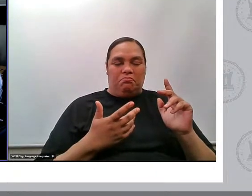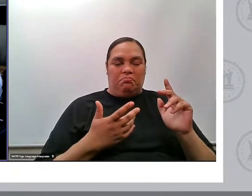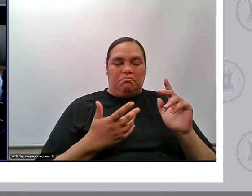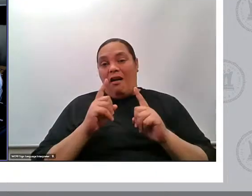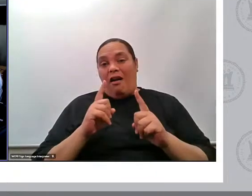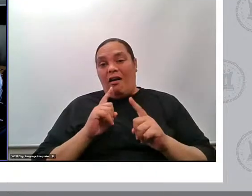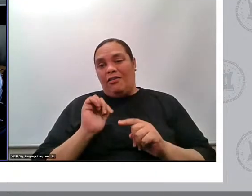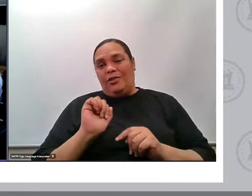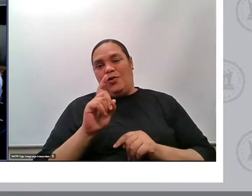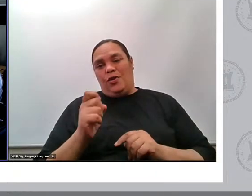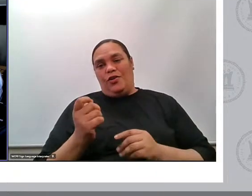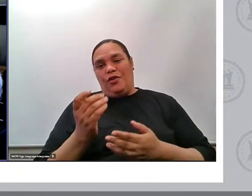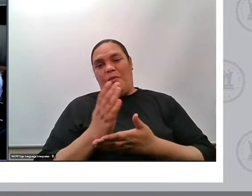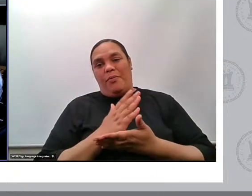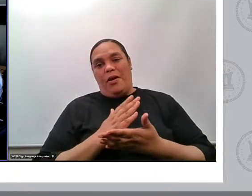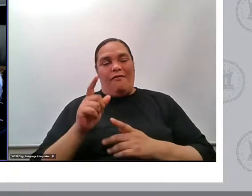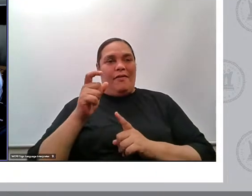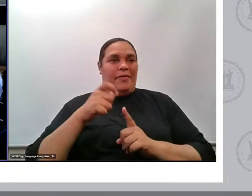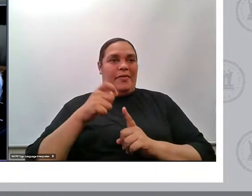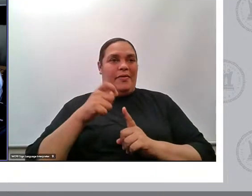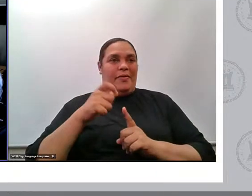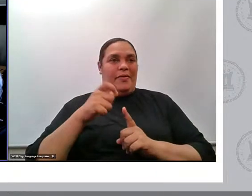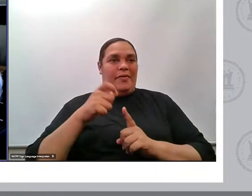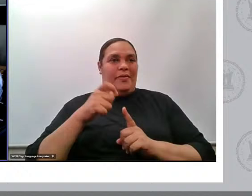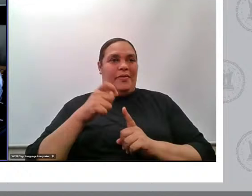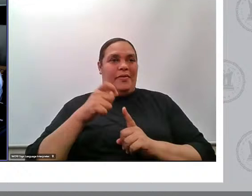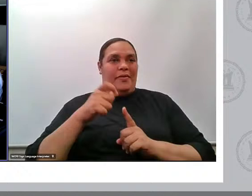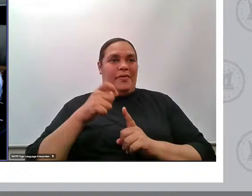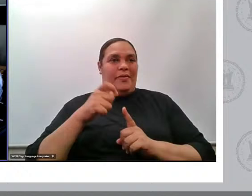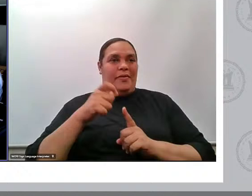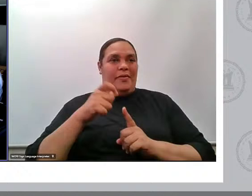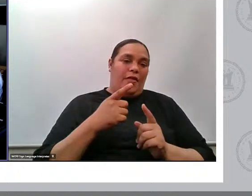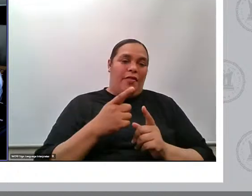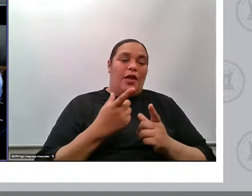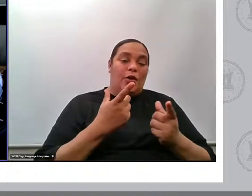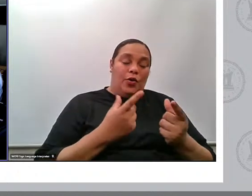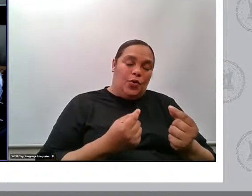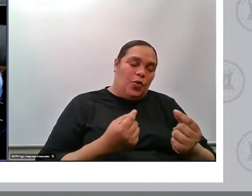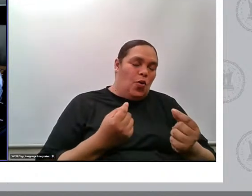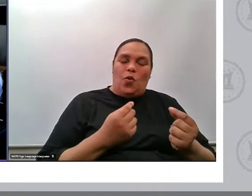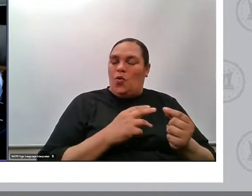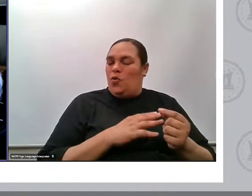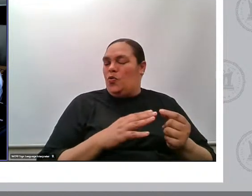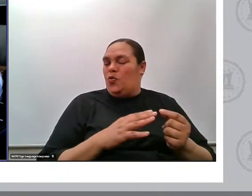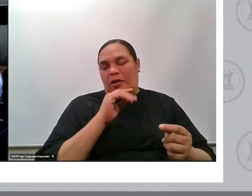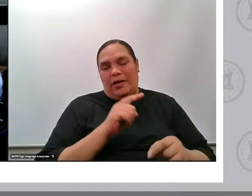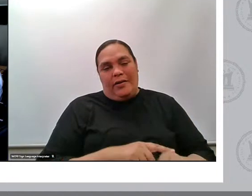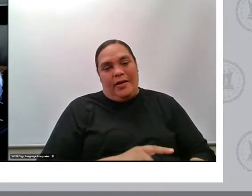answering the question on behalf of the candidate to determine whether they do or don't have sufficient time